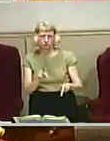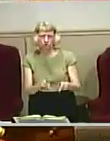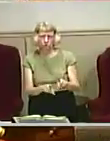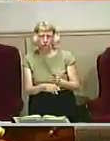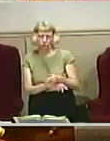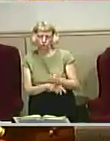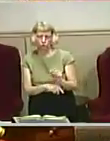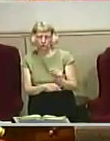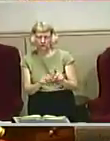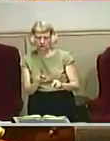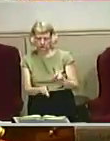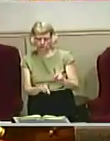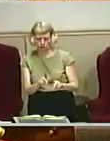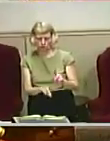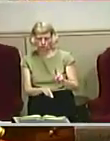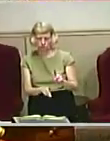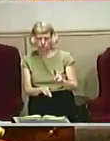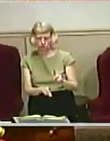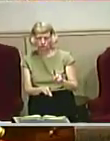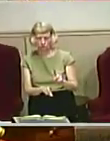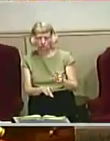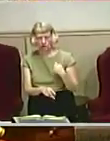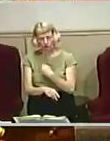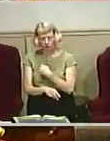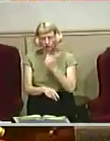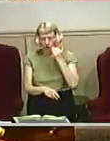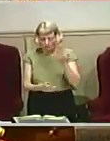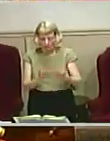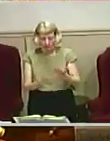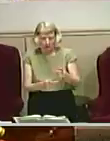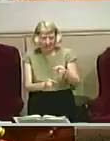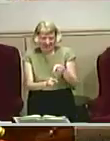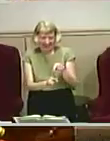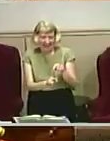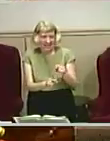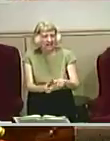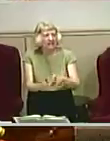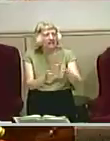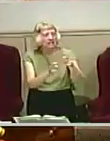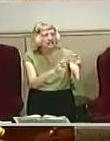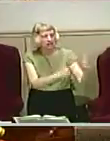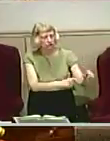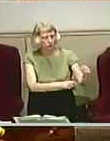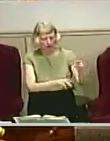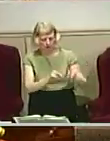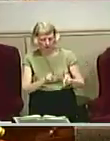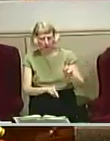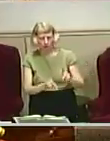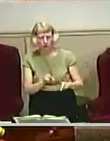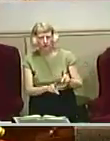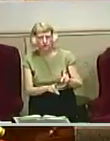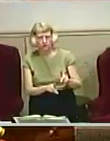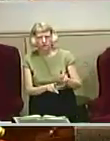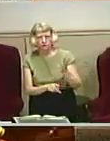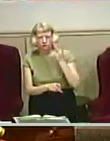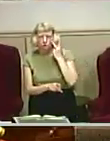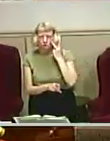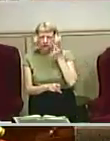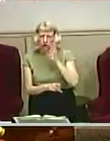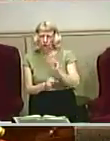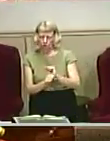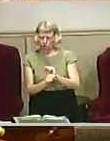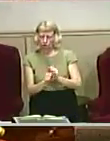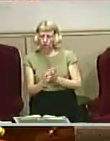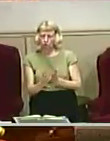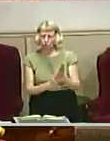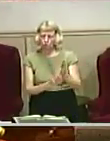people. And that's 20-some people that we know about. Maybe they're spreading it on to other people. And you know, just seeing how God will work through